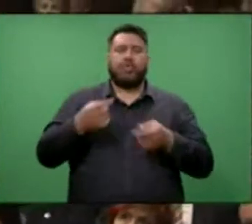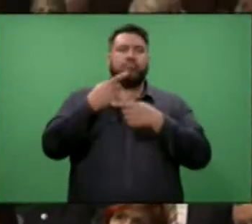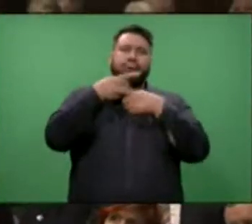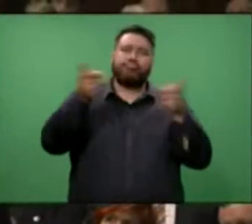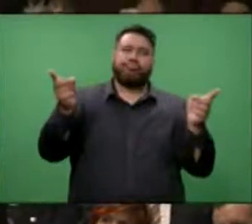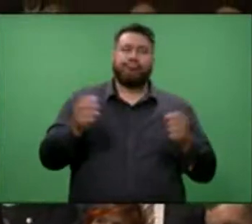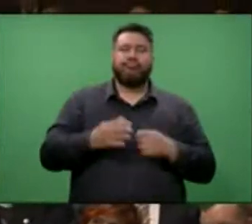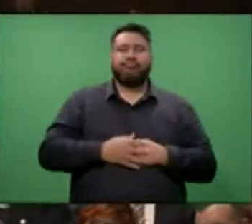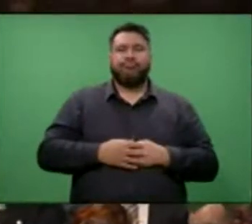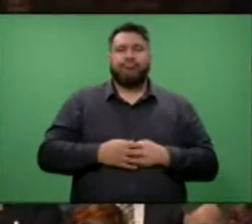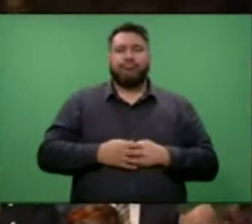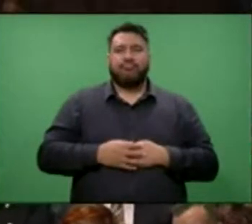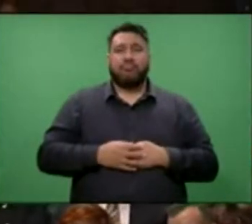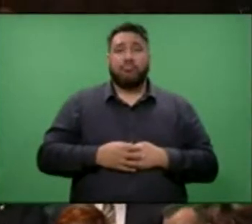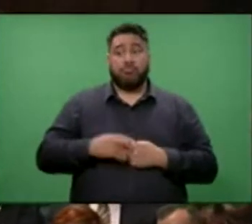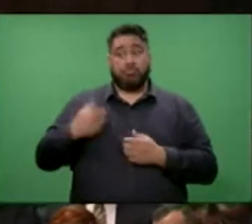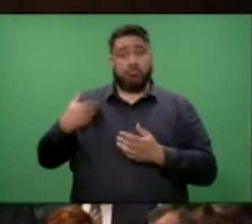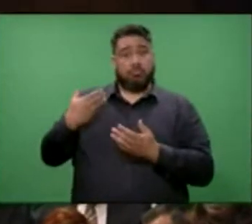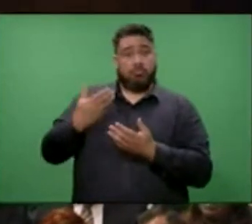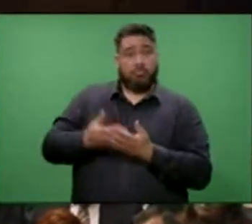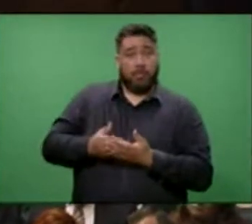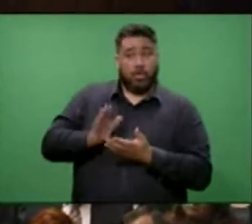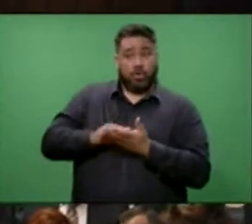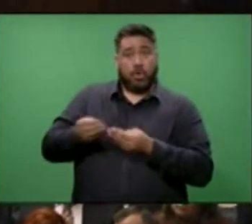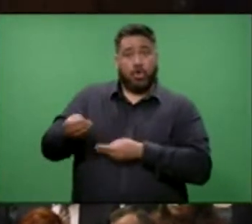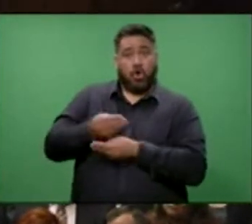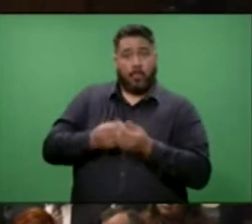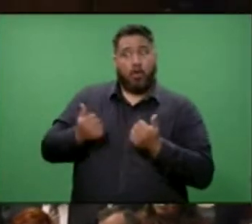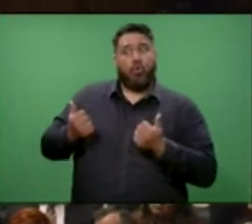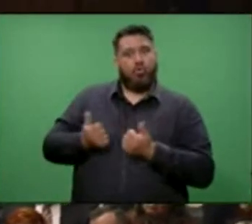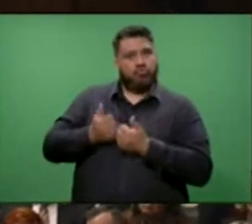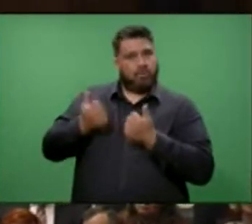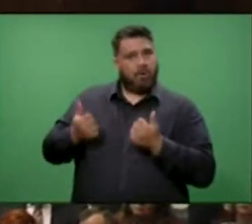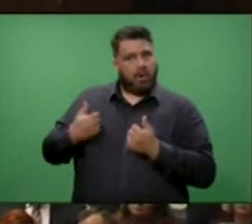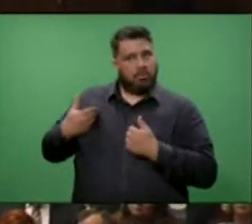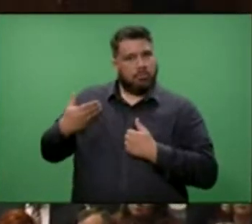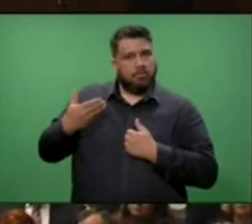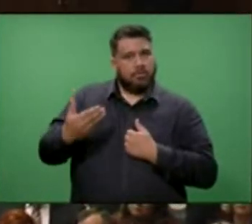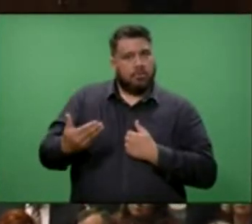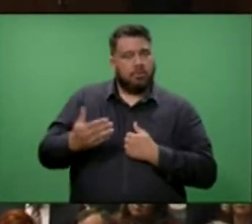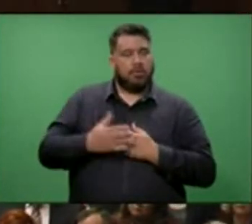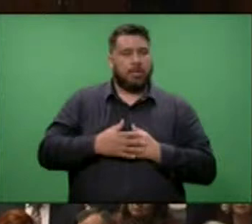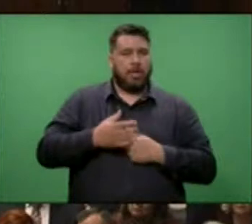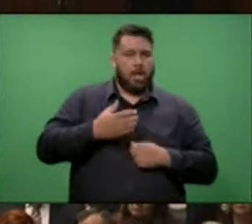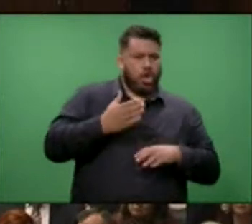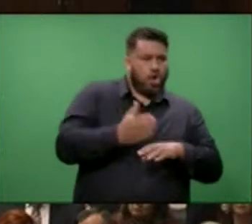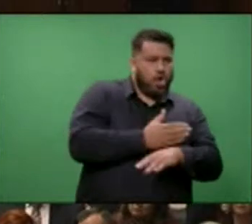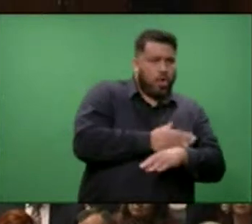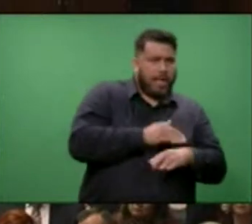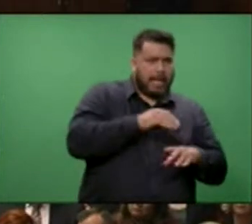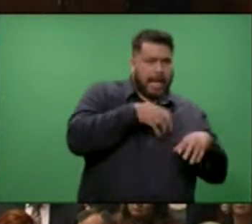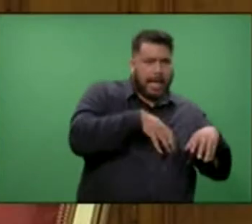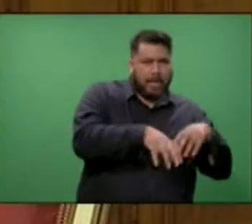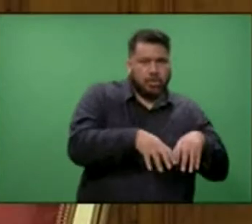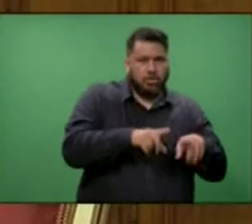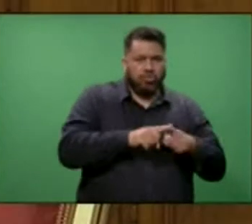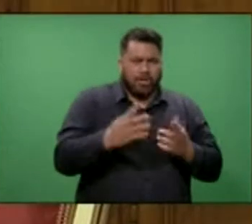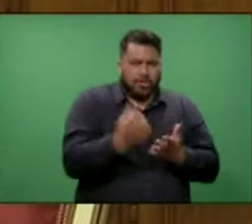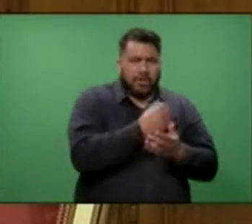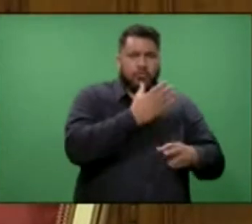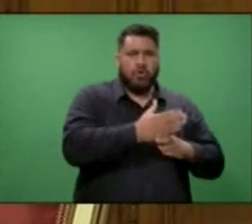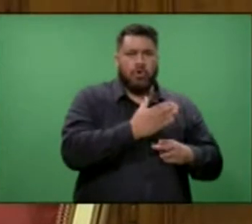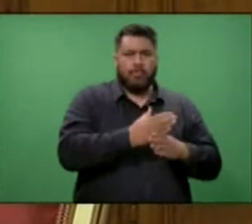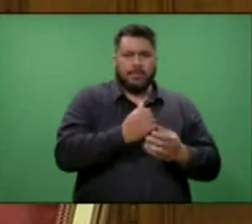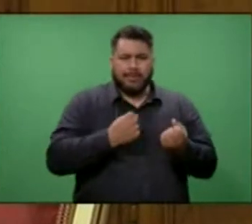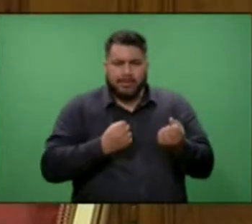better than expected. Aggressive action to eliminate the virus, strong and early efforts to save jobs and support